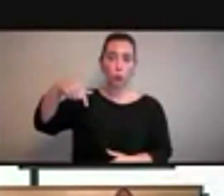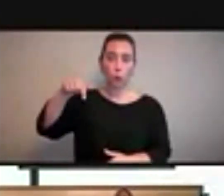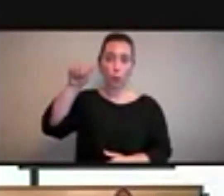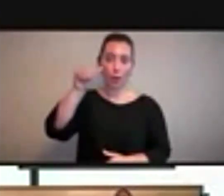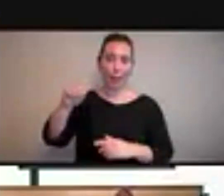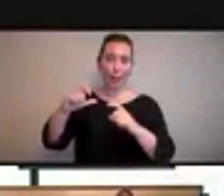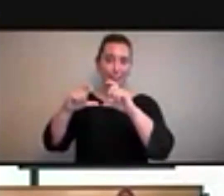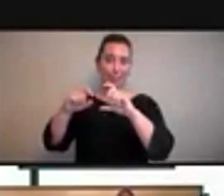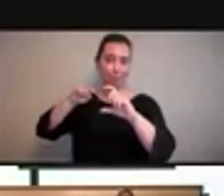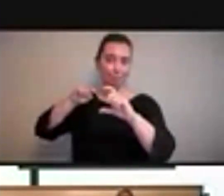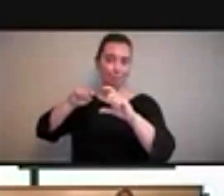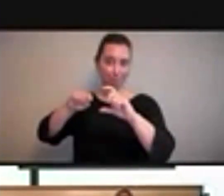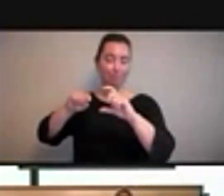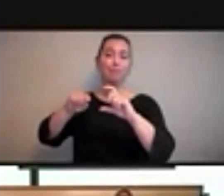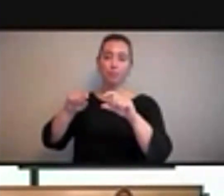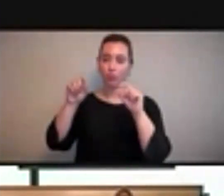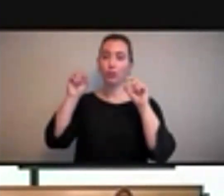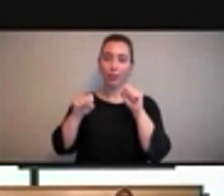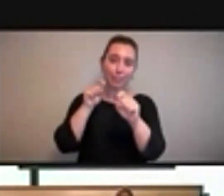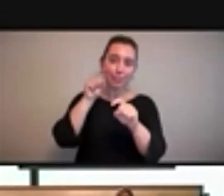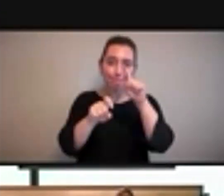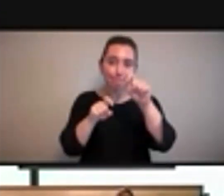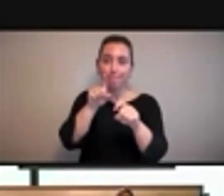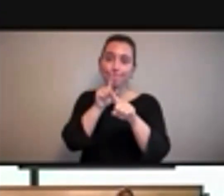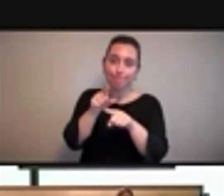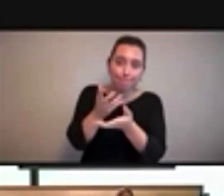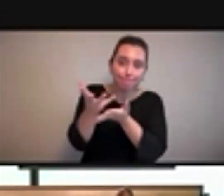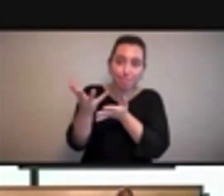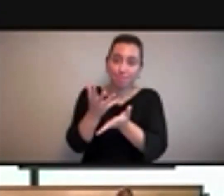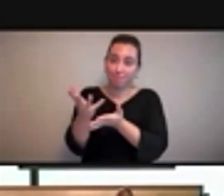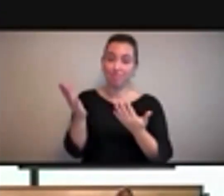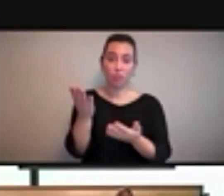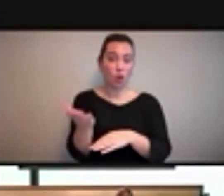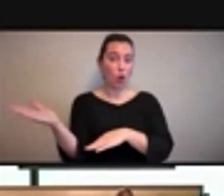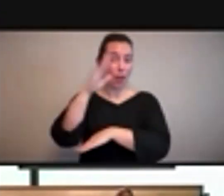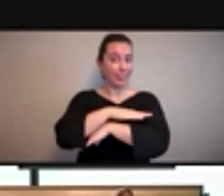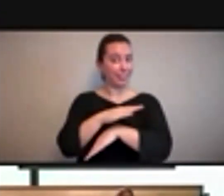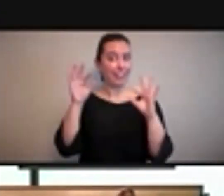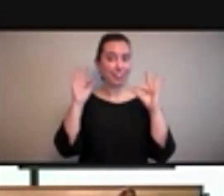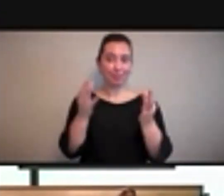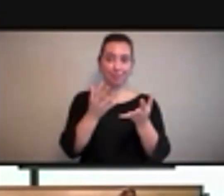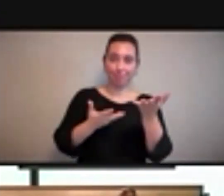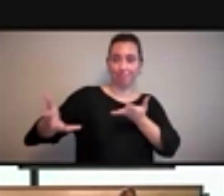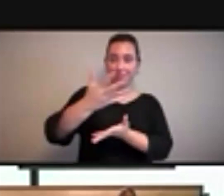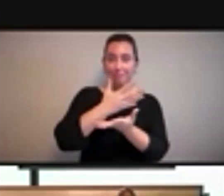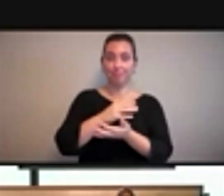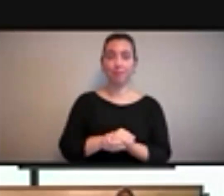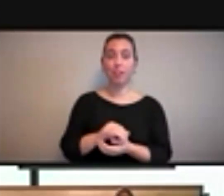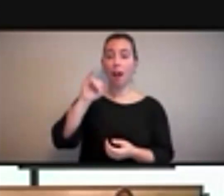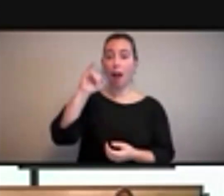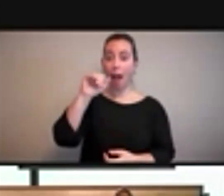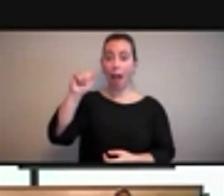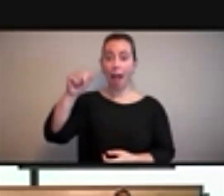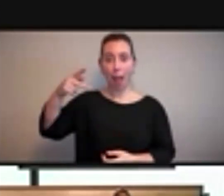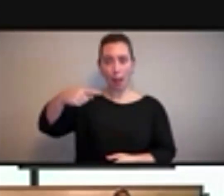keynotes, we do have room for questions from the audience in all our sessions. IAAP believes that interaction